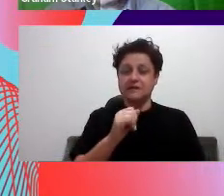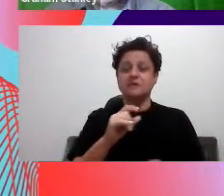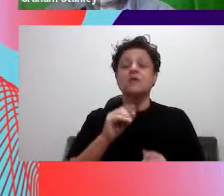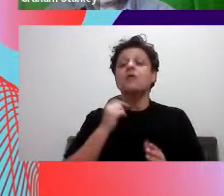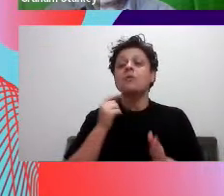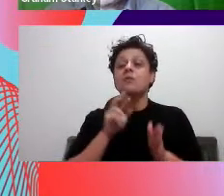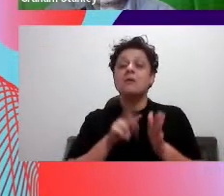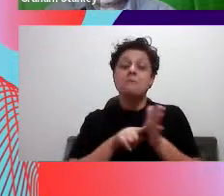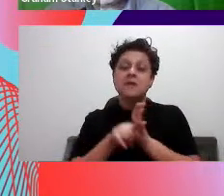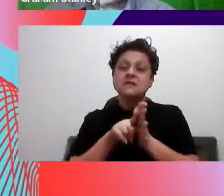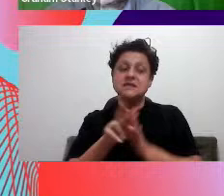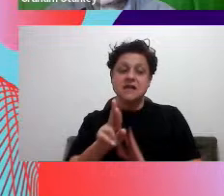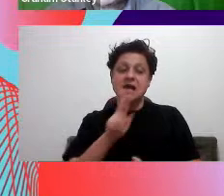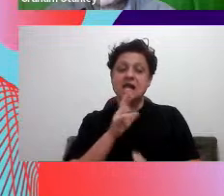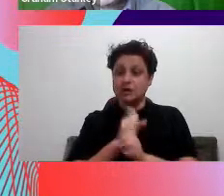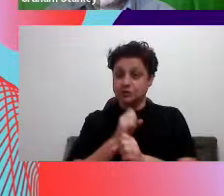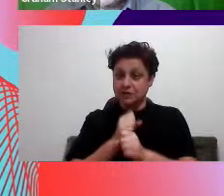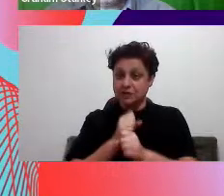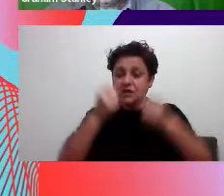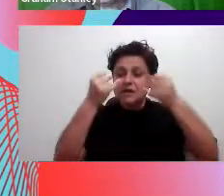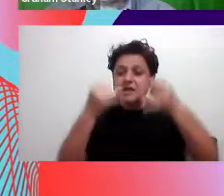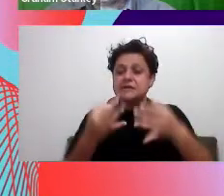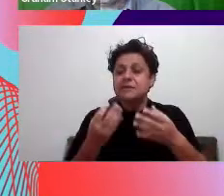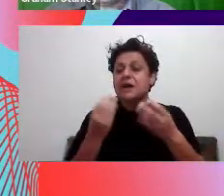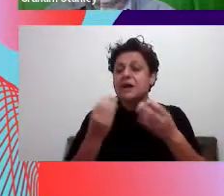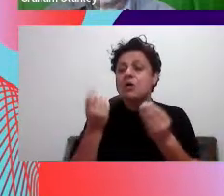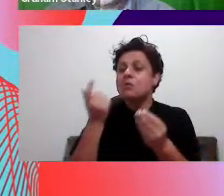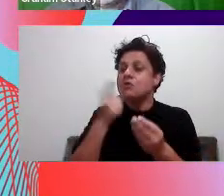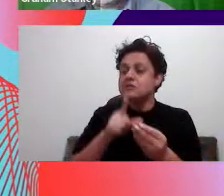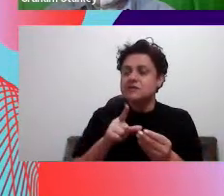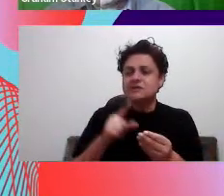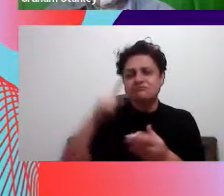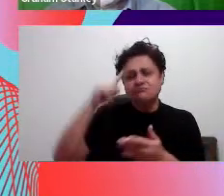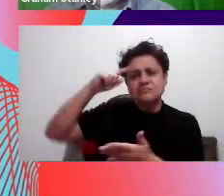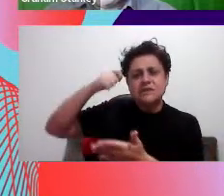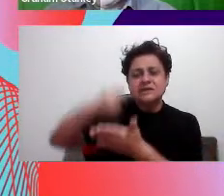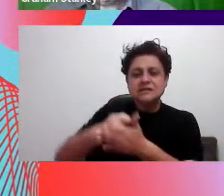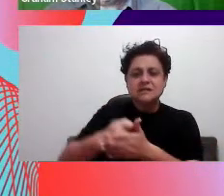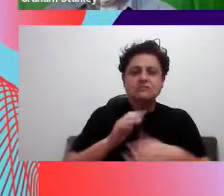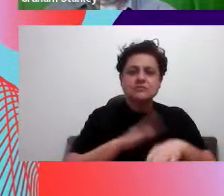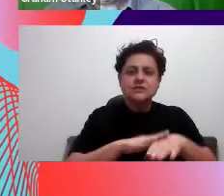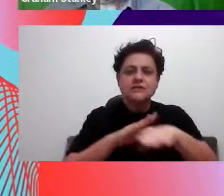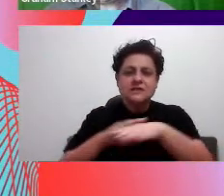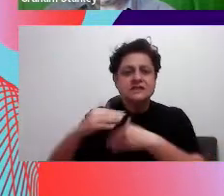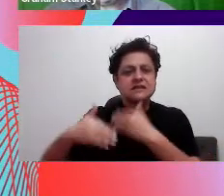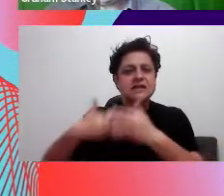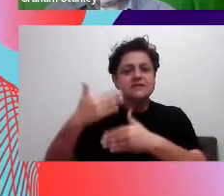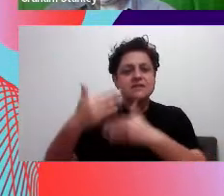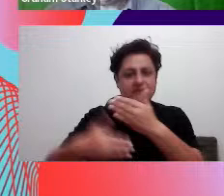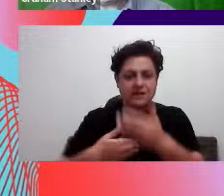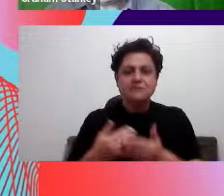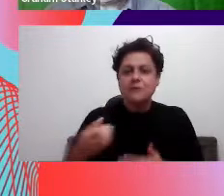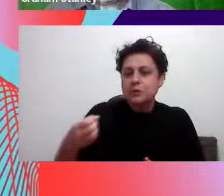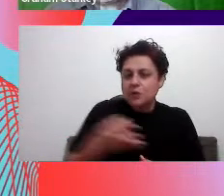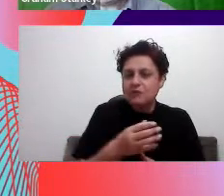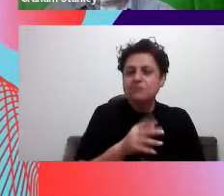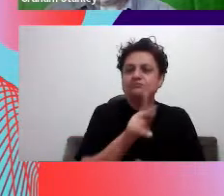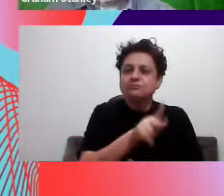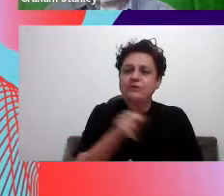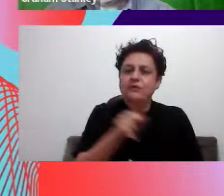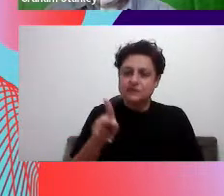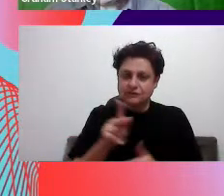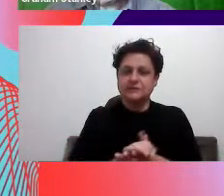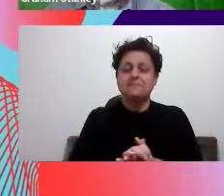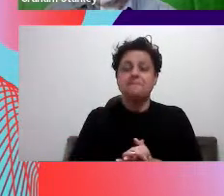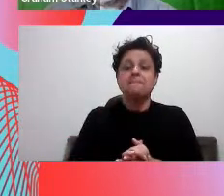decision to develop a toolkit for teachers, I will work through one of the modules, how to differentiate learning, which